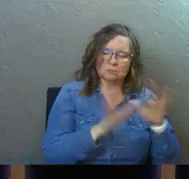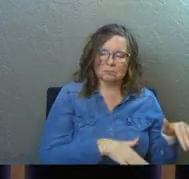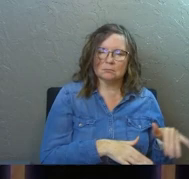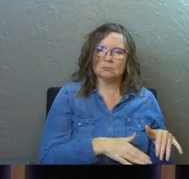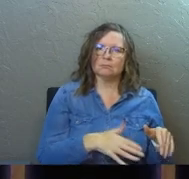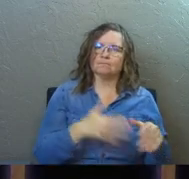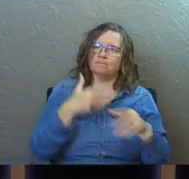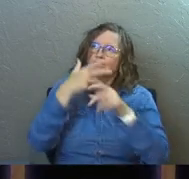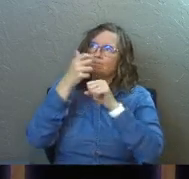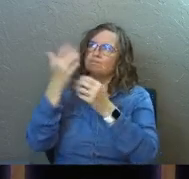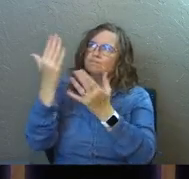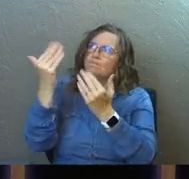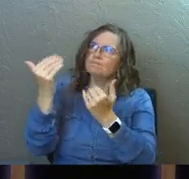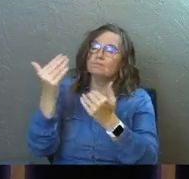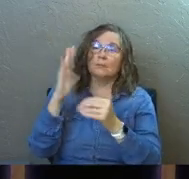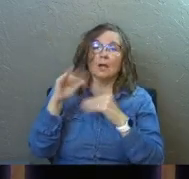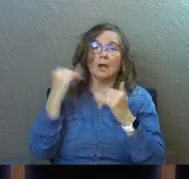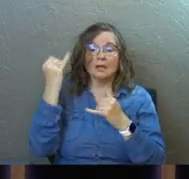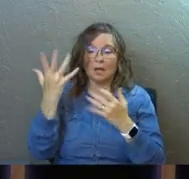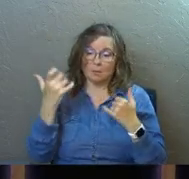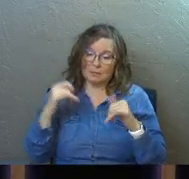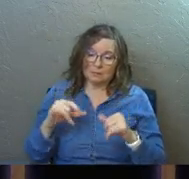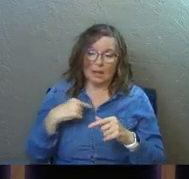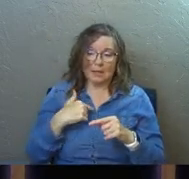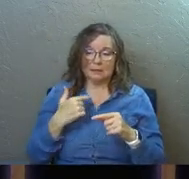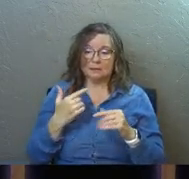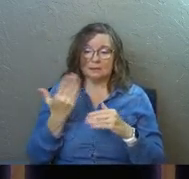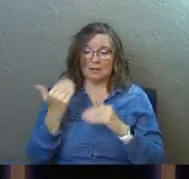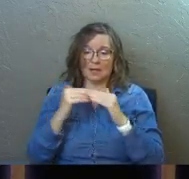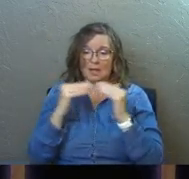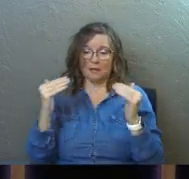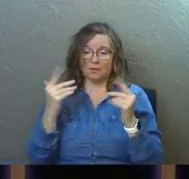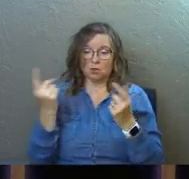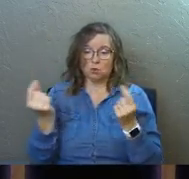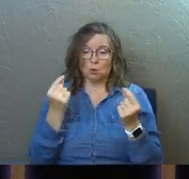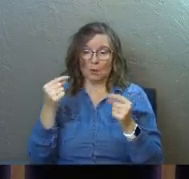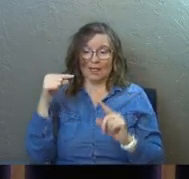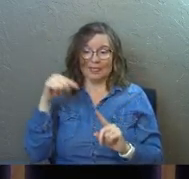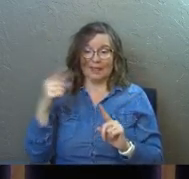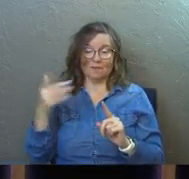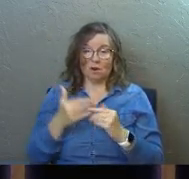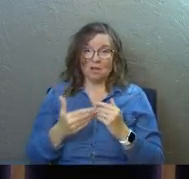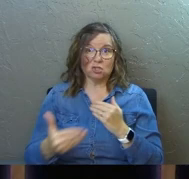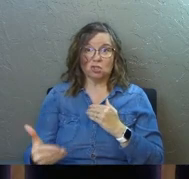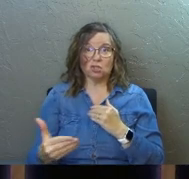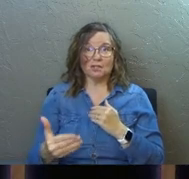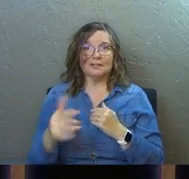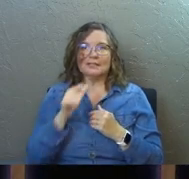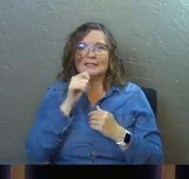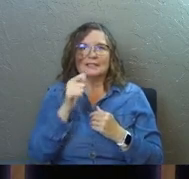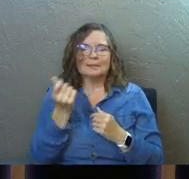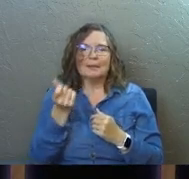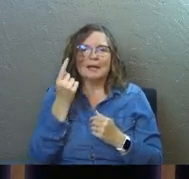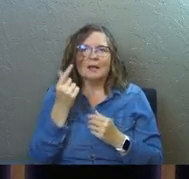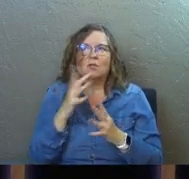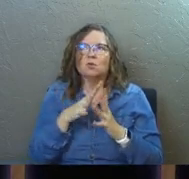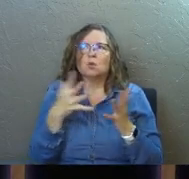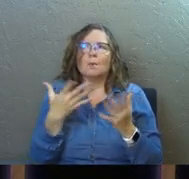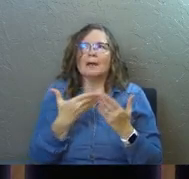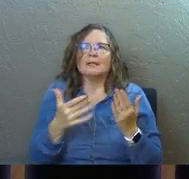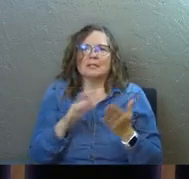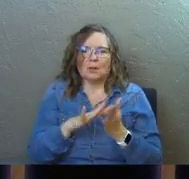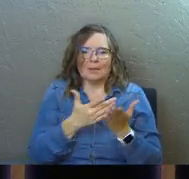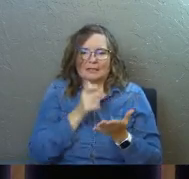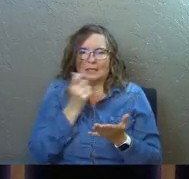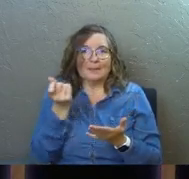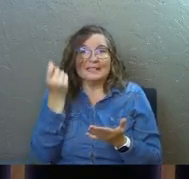it. Because this whole idea of I'm going to spend heaven doing this for all of eternity, it doesn't make sense. There's a whole bunch of